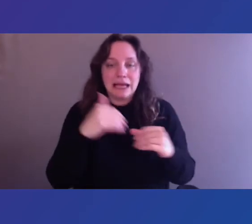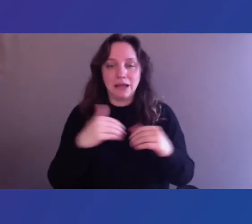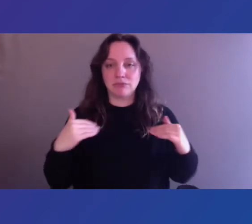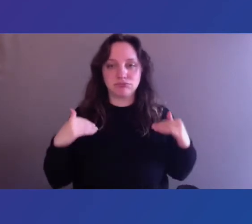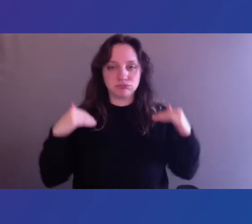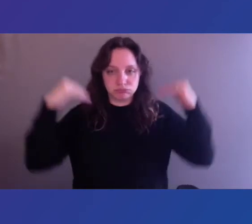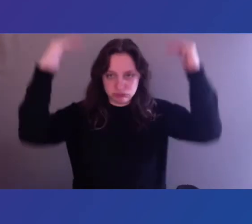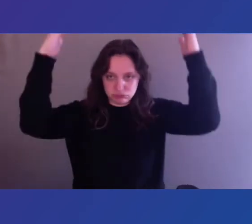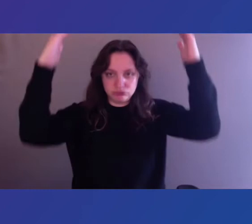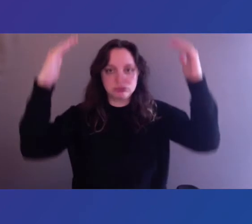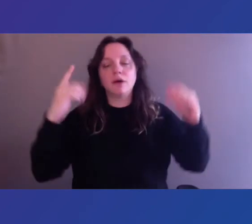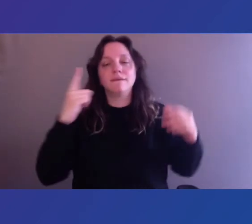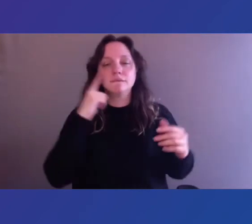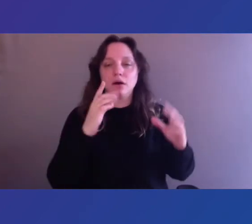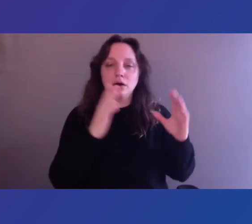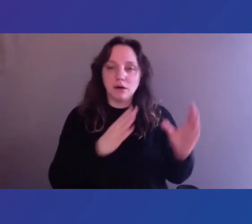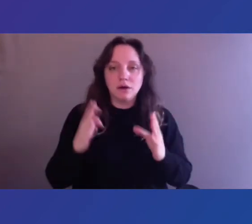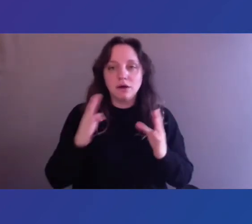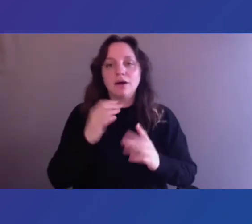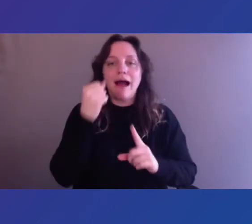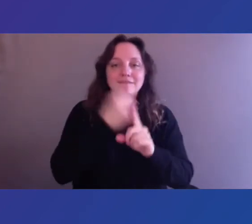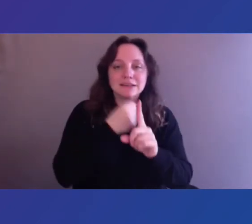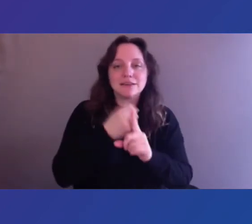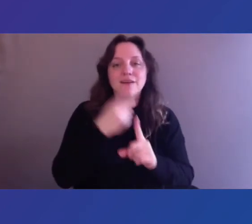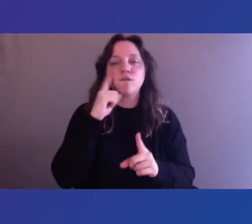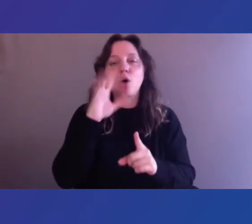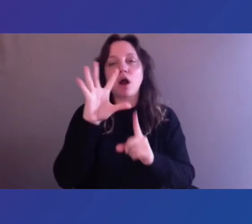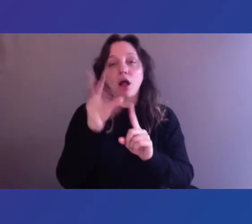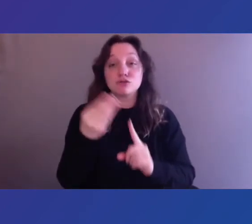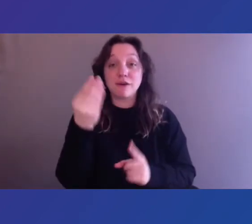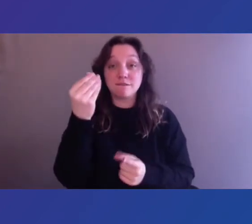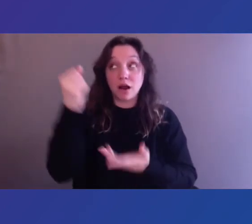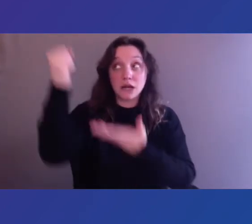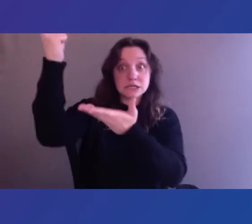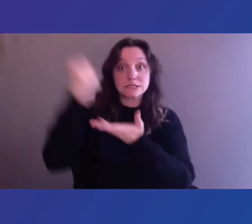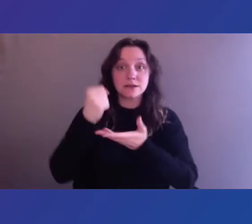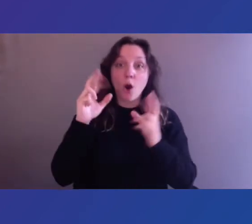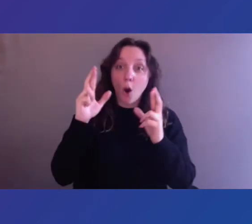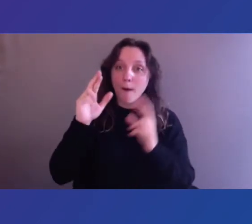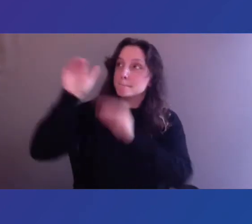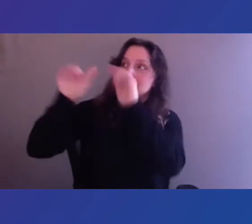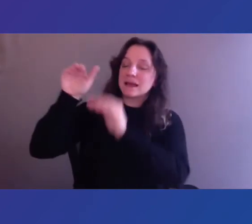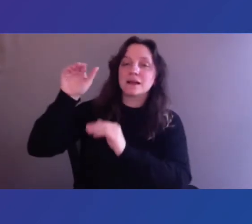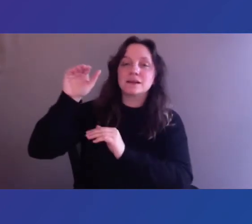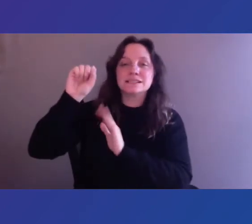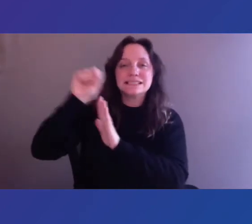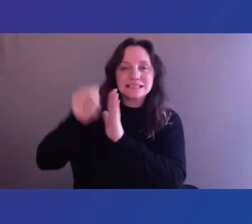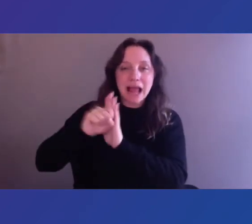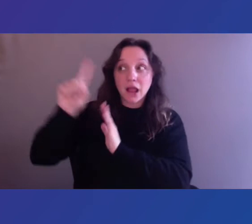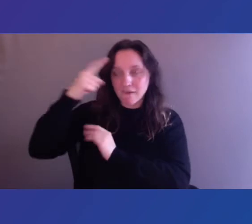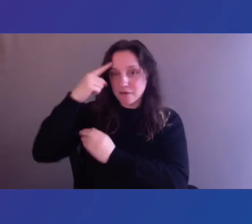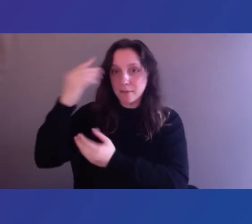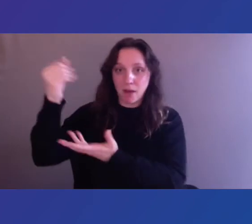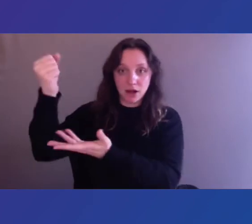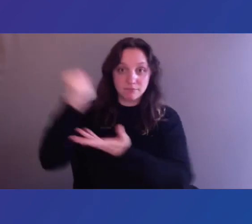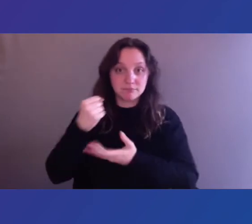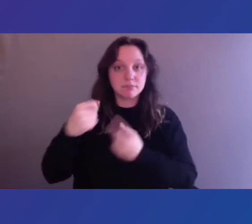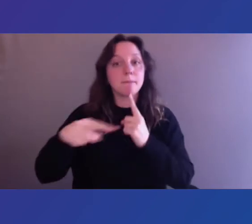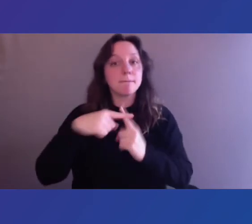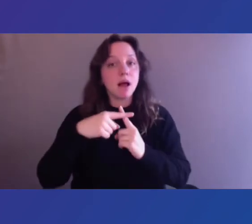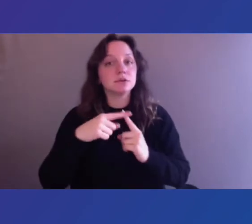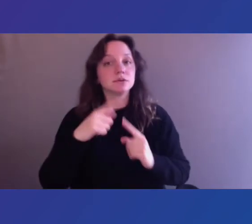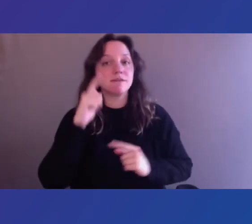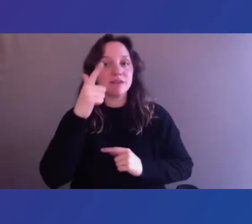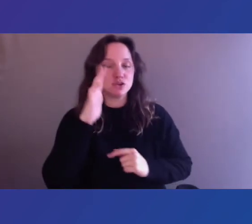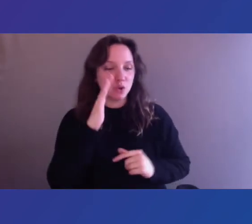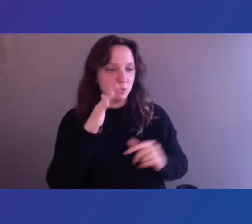in advocacy for cultural funding at the state level, and then going into turning our focus at the